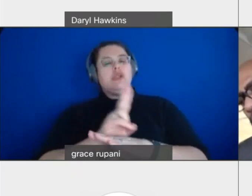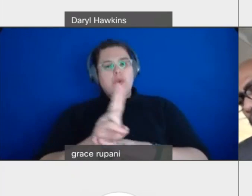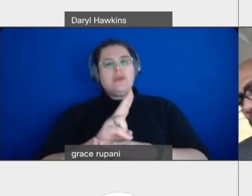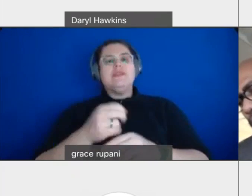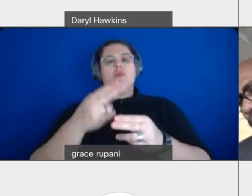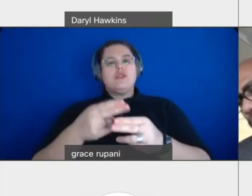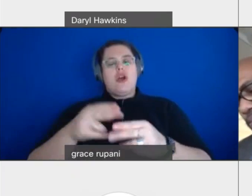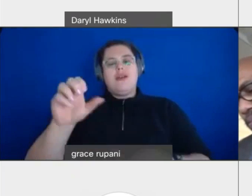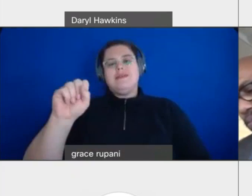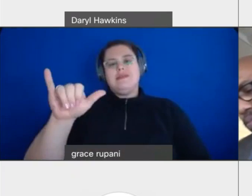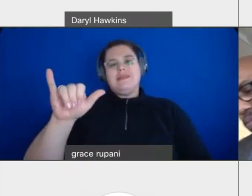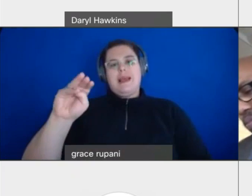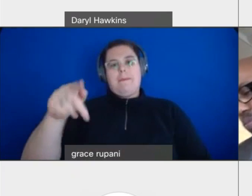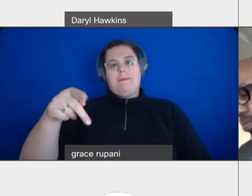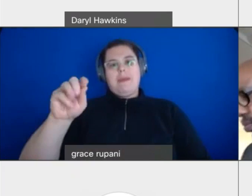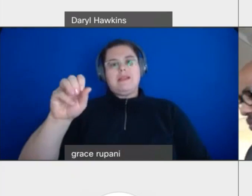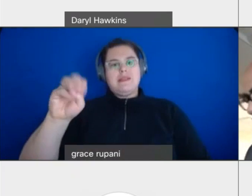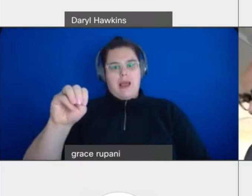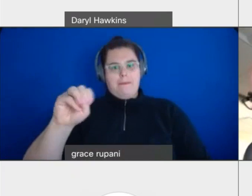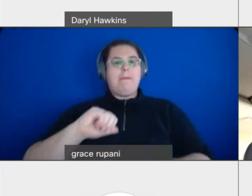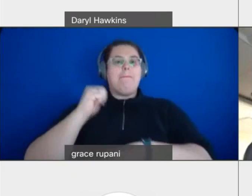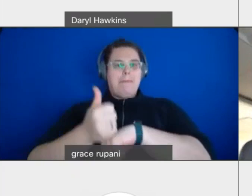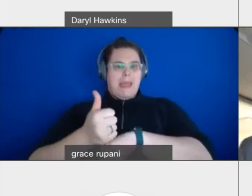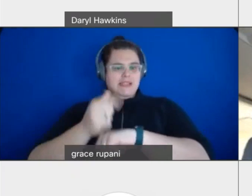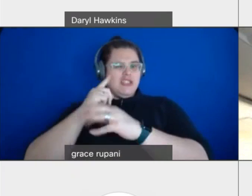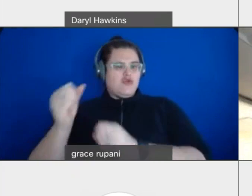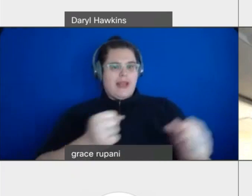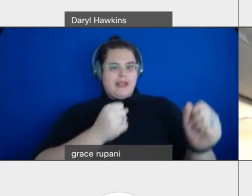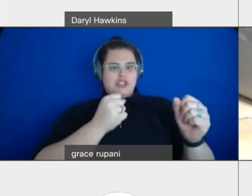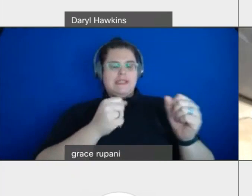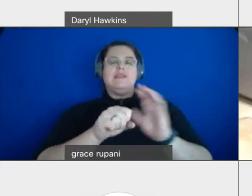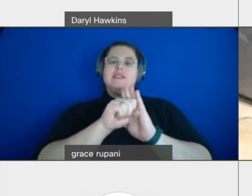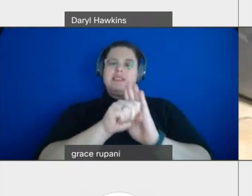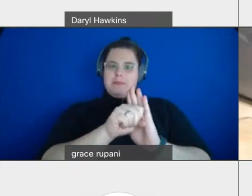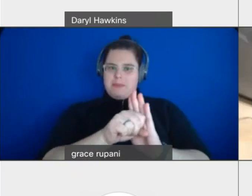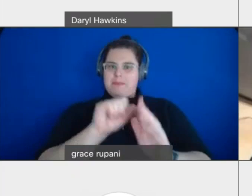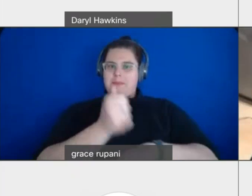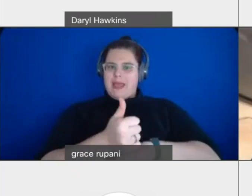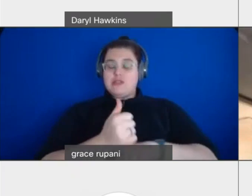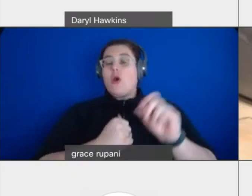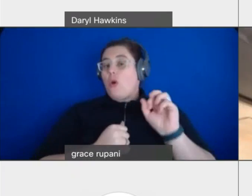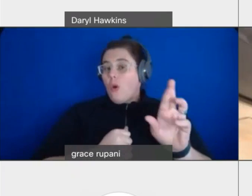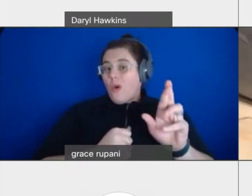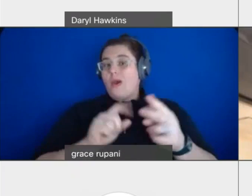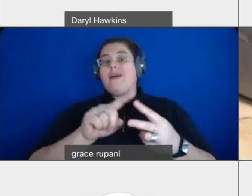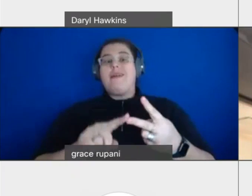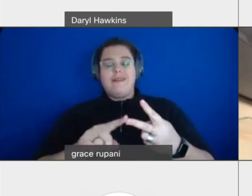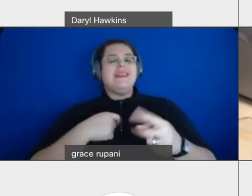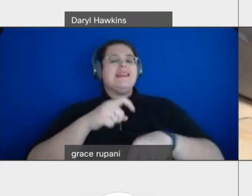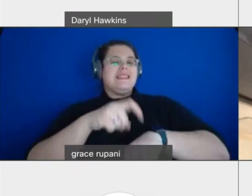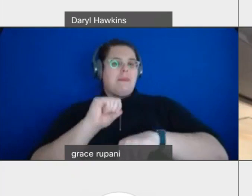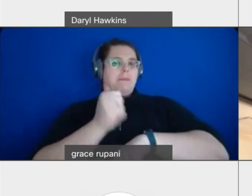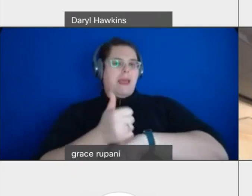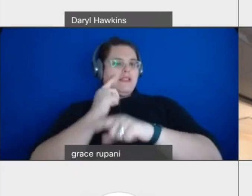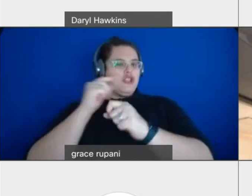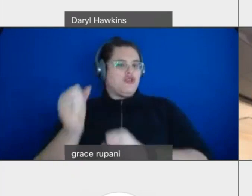guidance, or if they've never had symptoms to use time-based strategy, which is also outlined in our guidance. And I